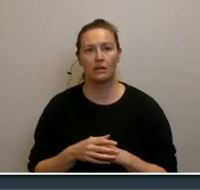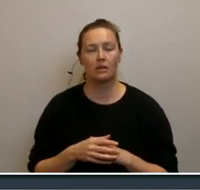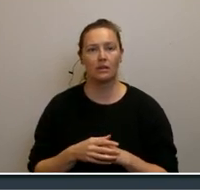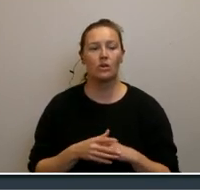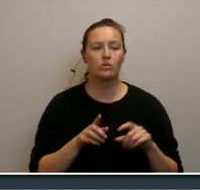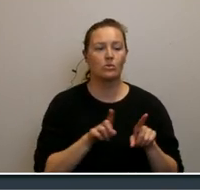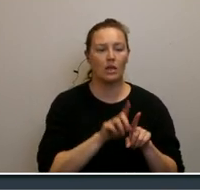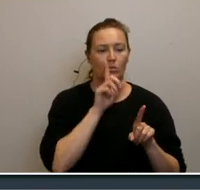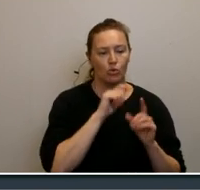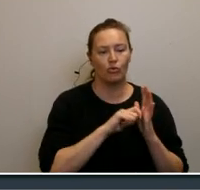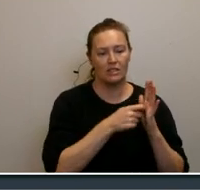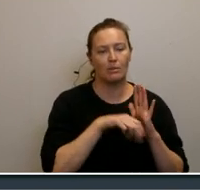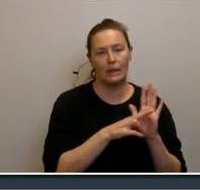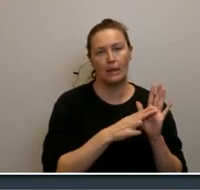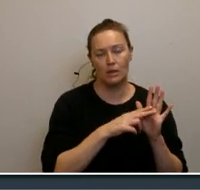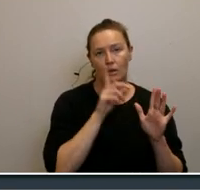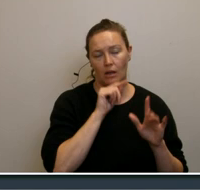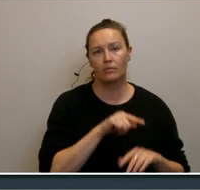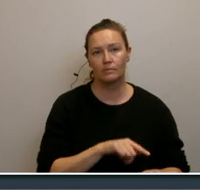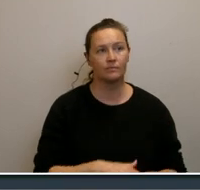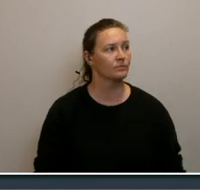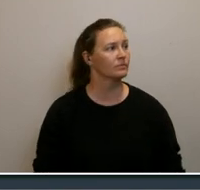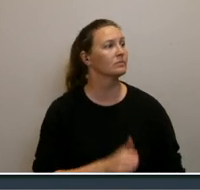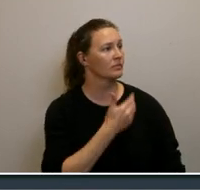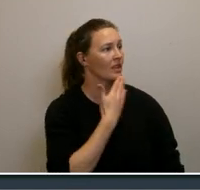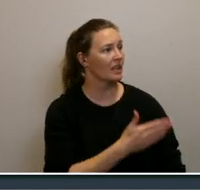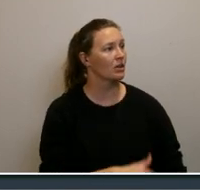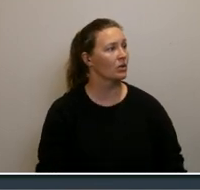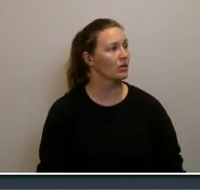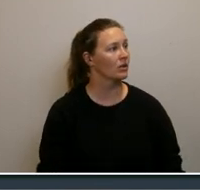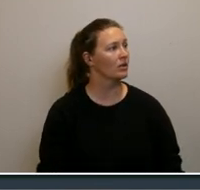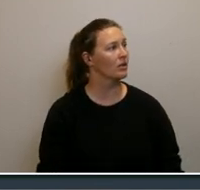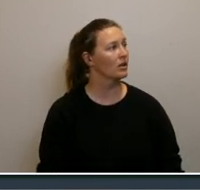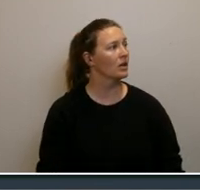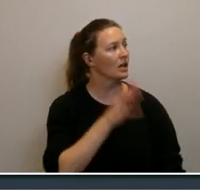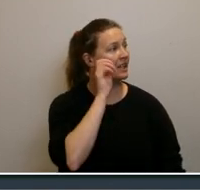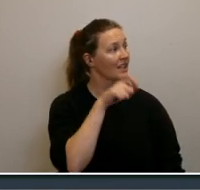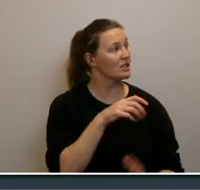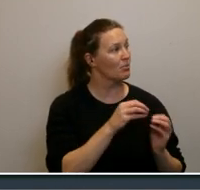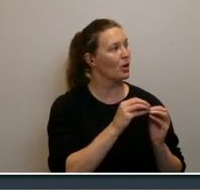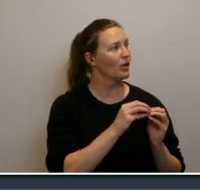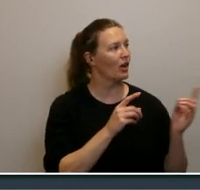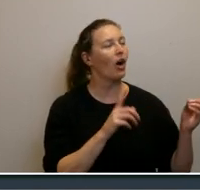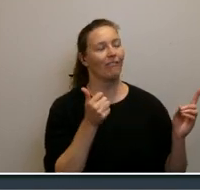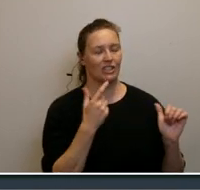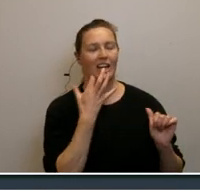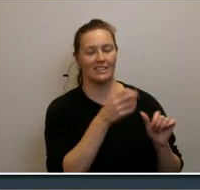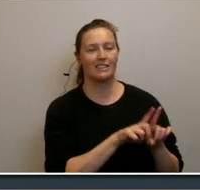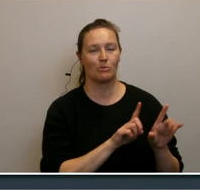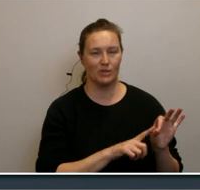could be restored in Napier as well. Thank you very much. Councillor Bogue, did I see you?